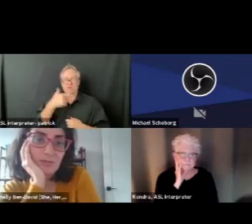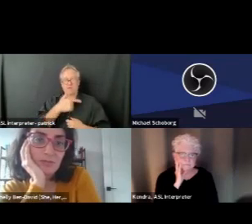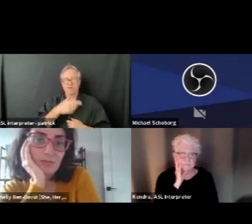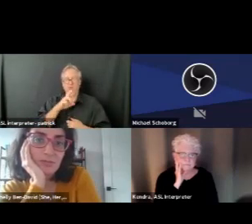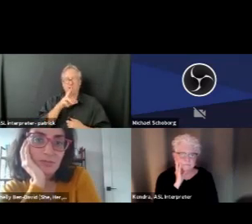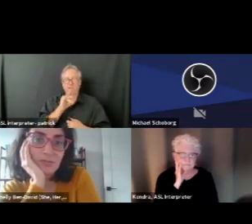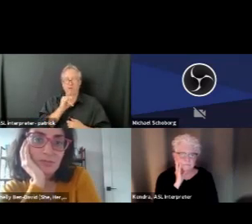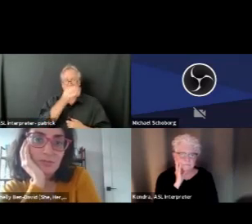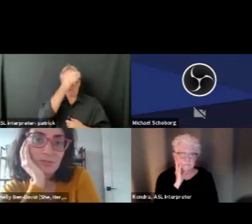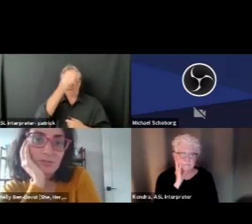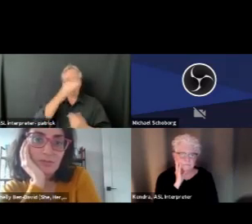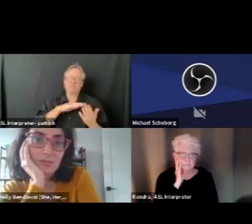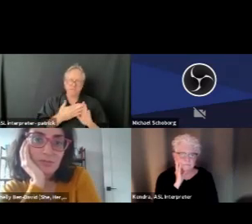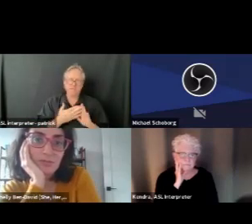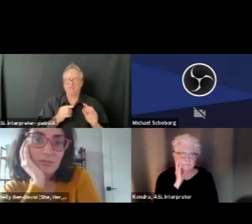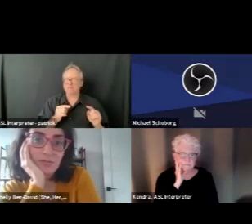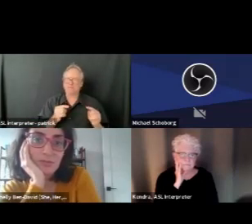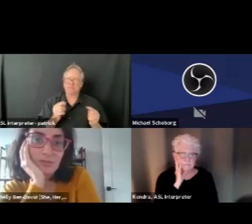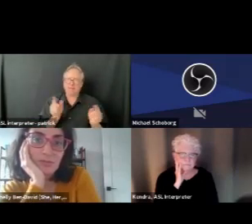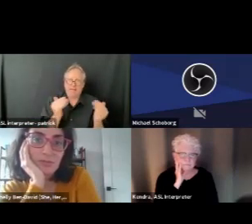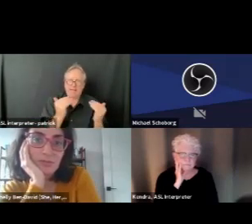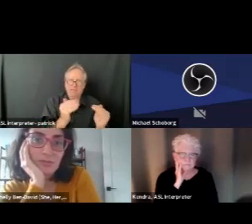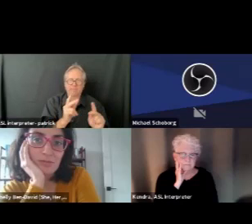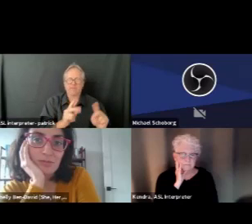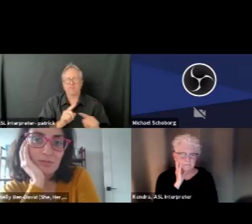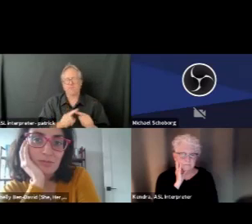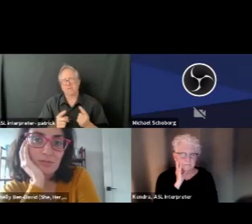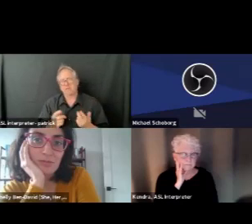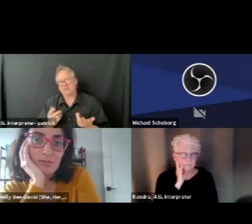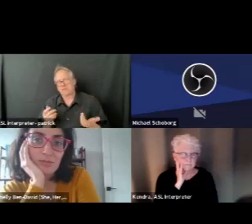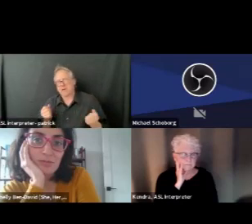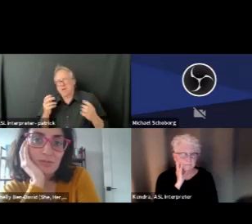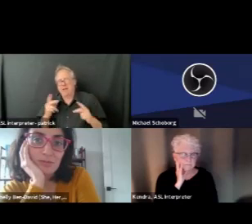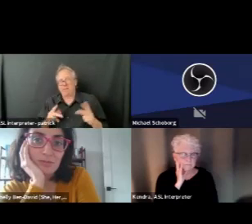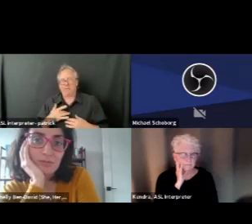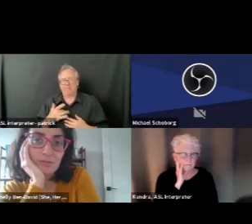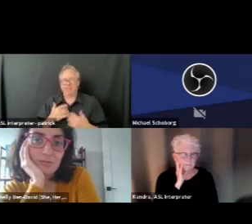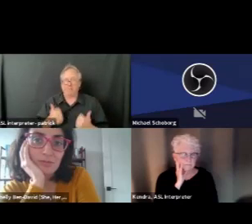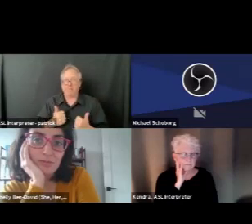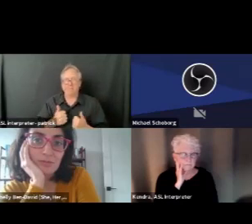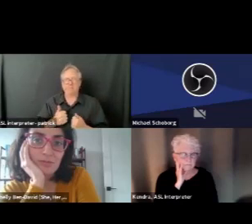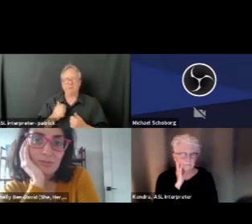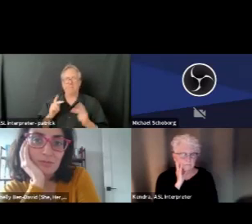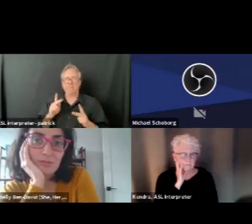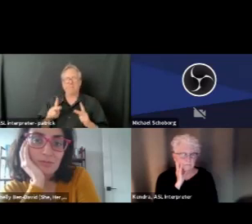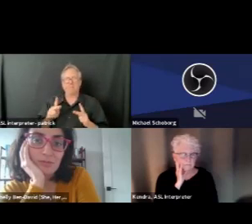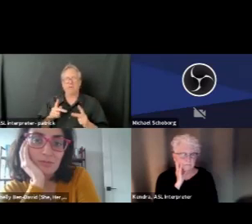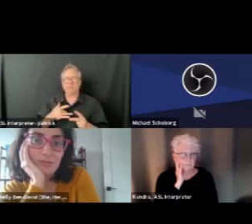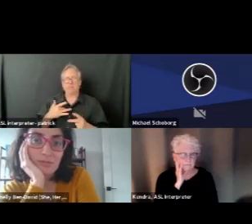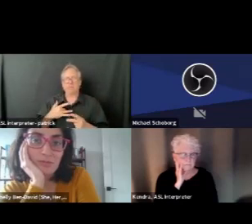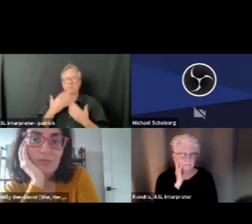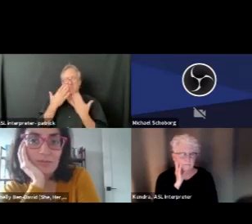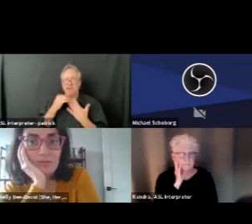harmful. But yeah, a lot of people could feel like sad because they're not experiencing growth